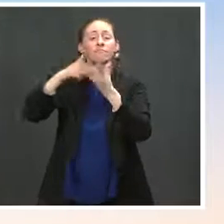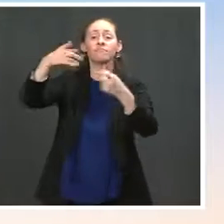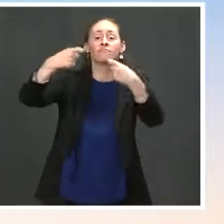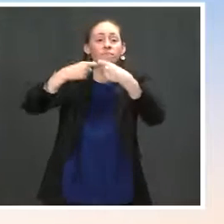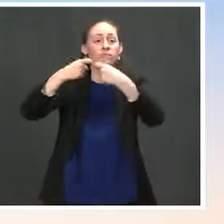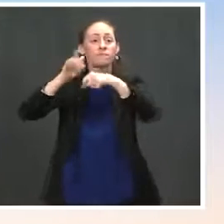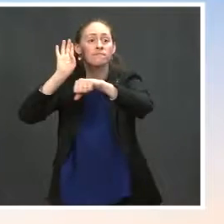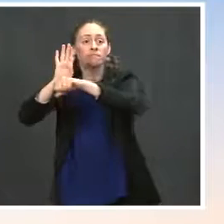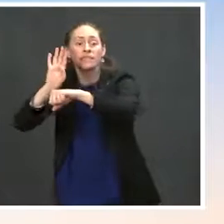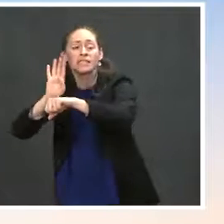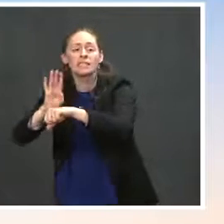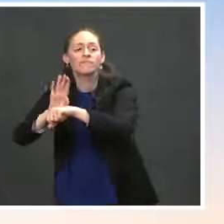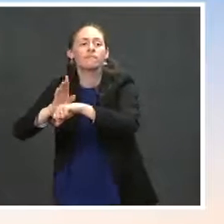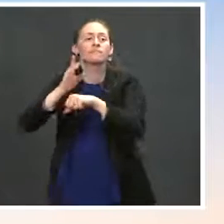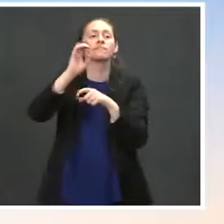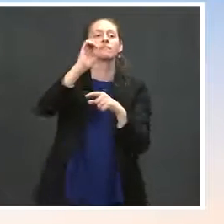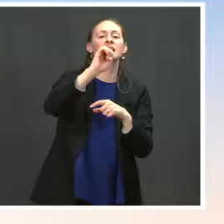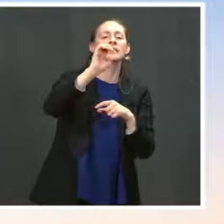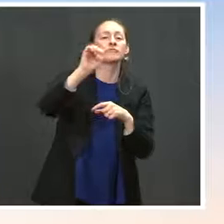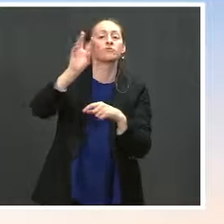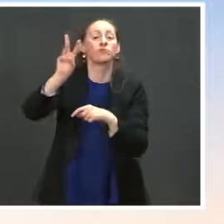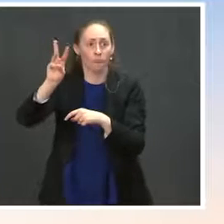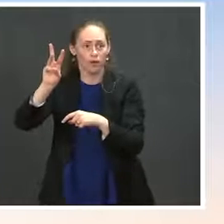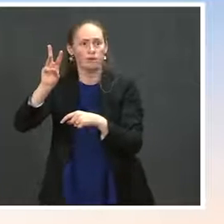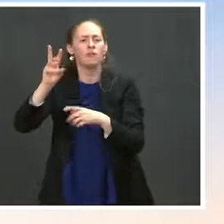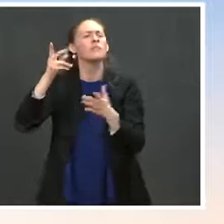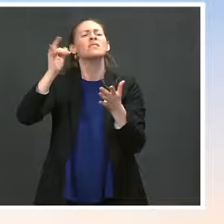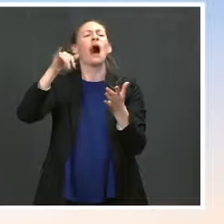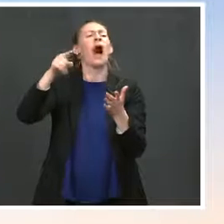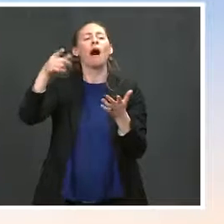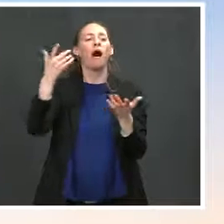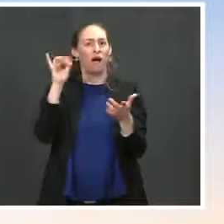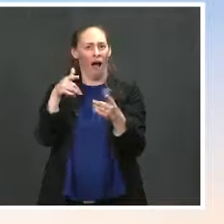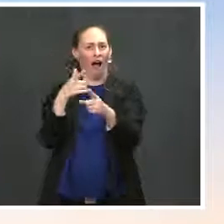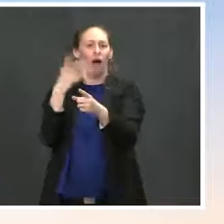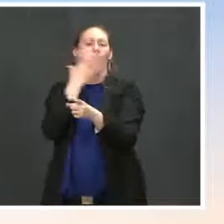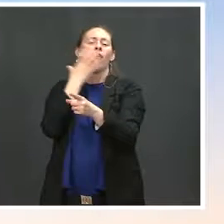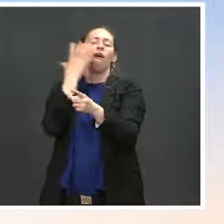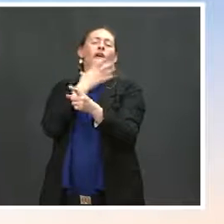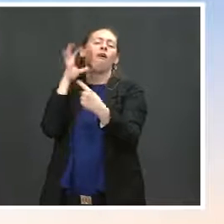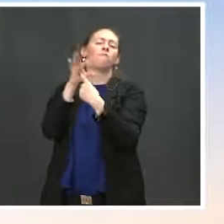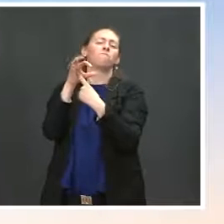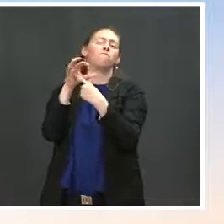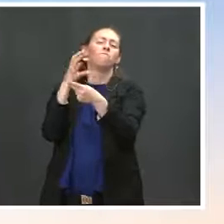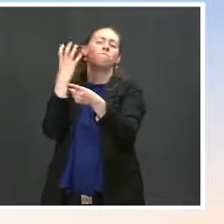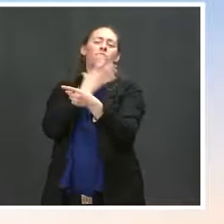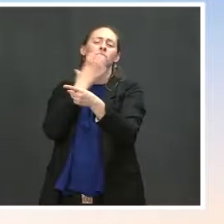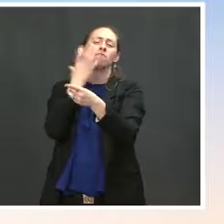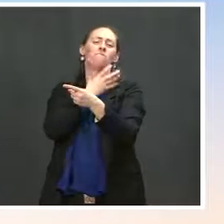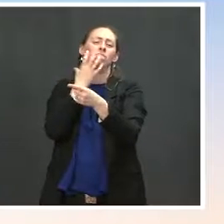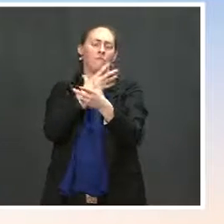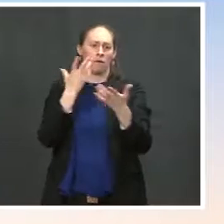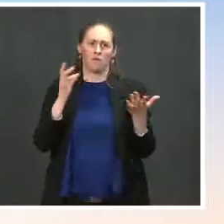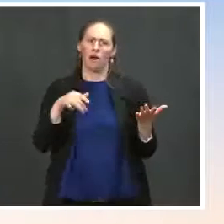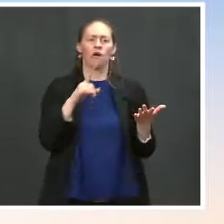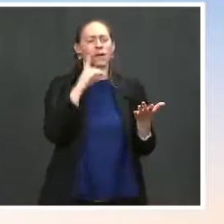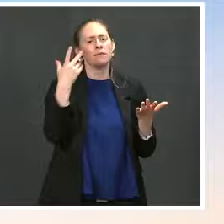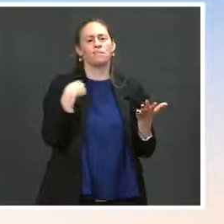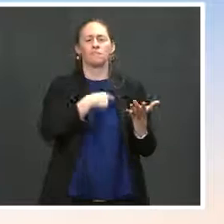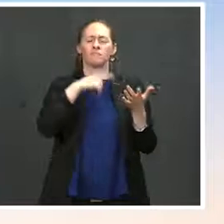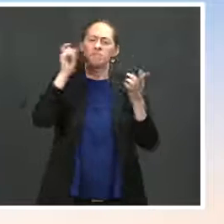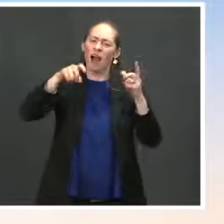IBEW. Does it get better than that? You know, this is because all of them recognize that we have to invest in America